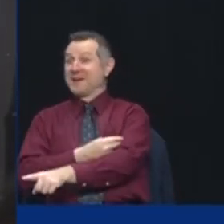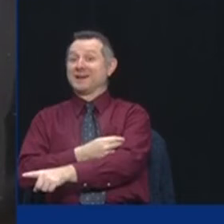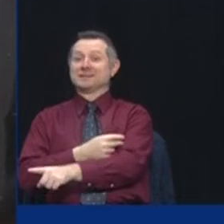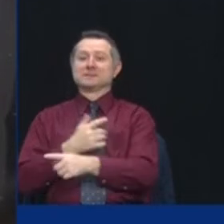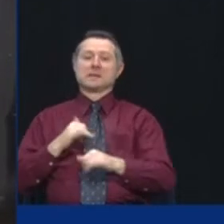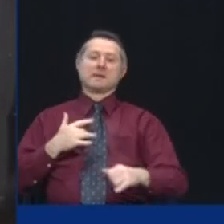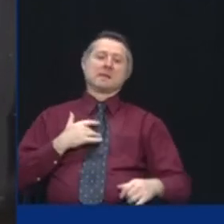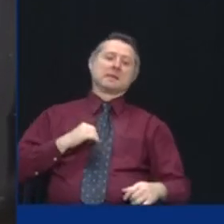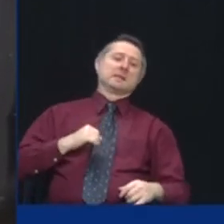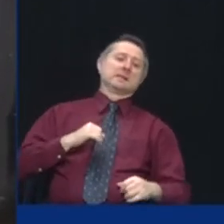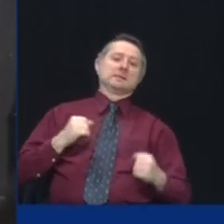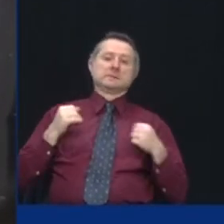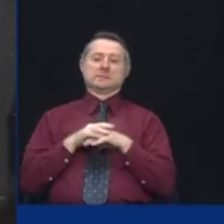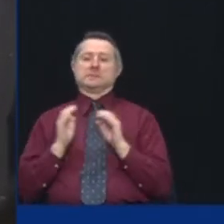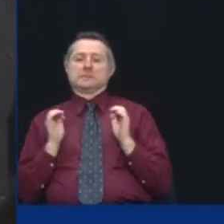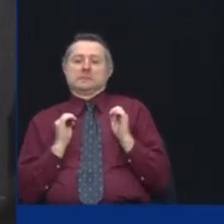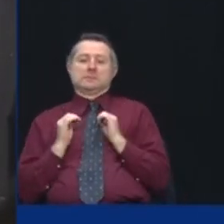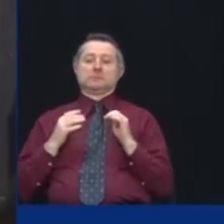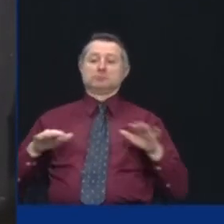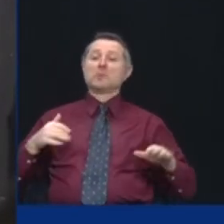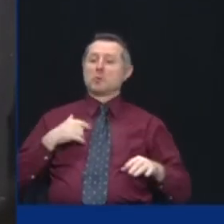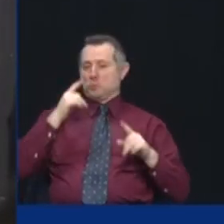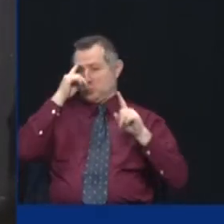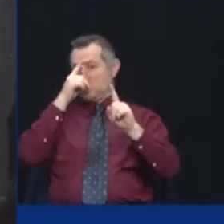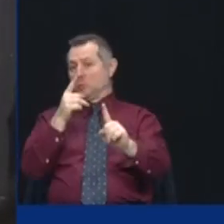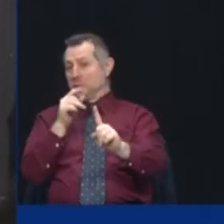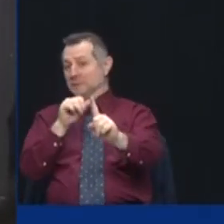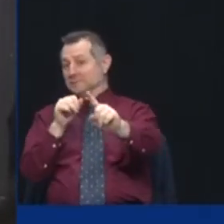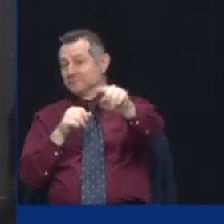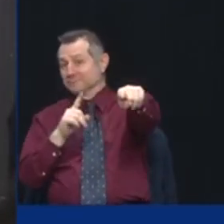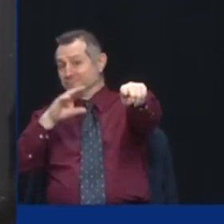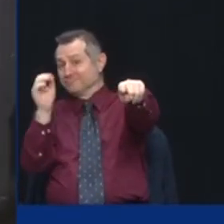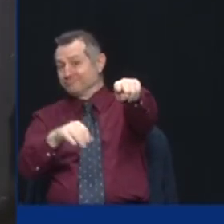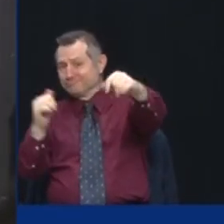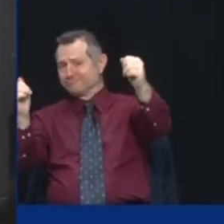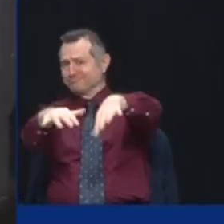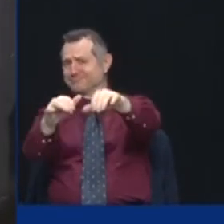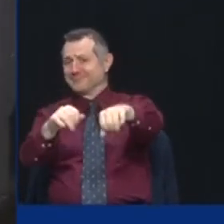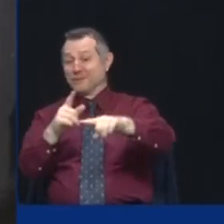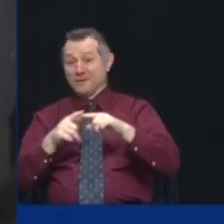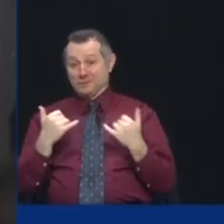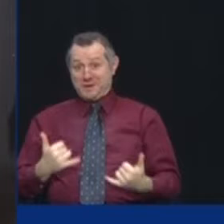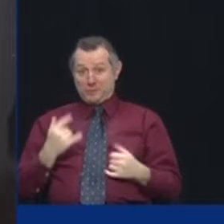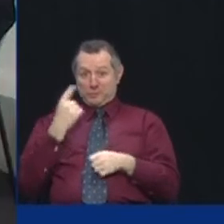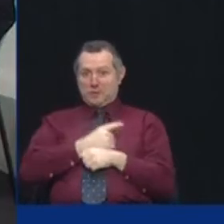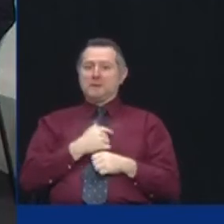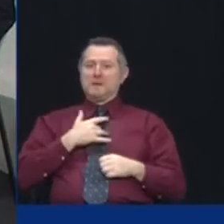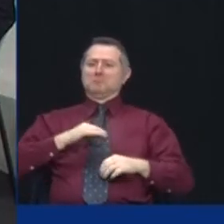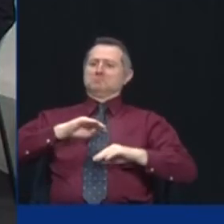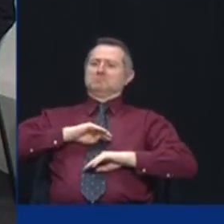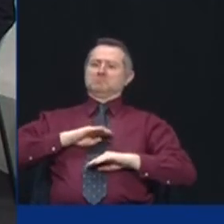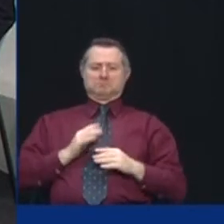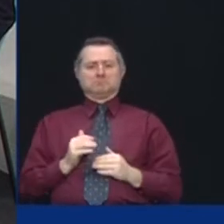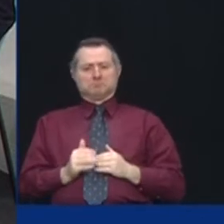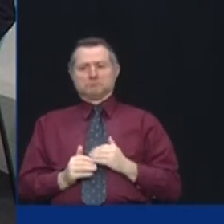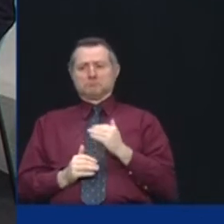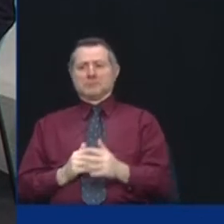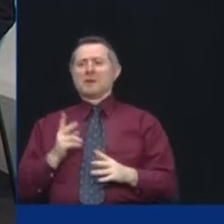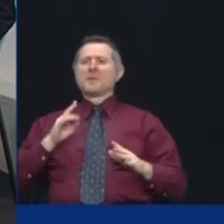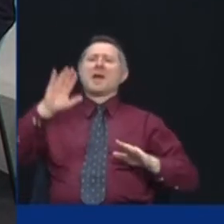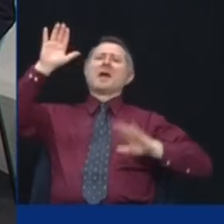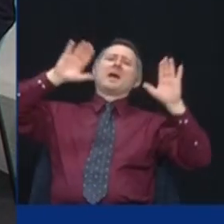we're working toward full capacity, of course, but you know, we're happy with where we are and where we're going. What